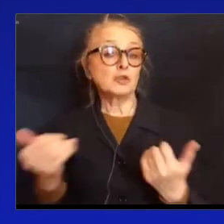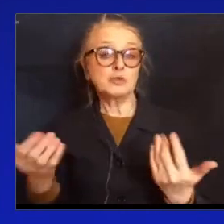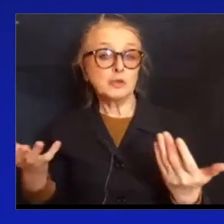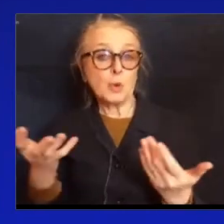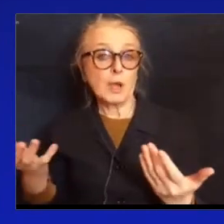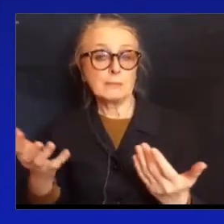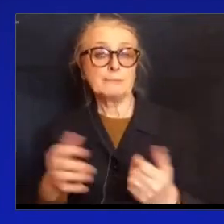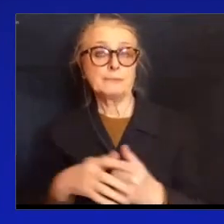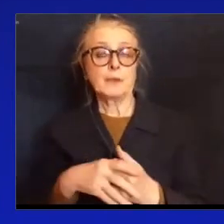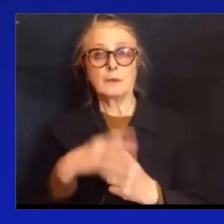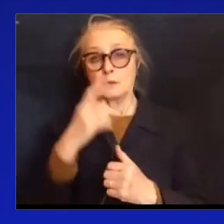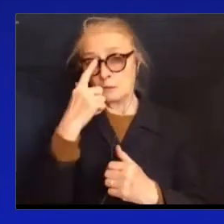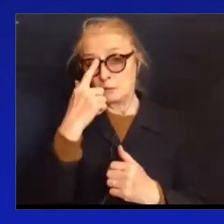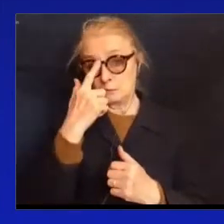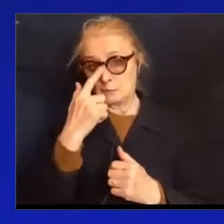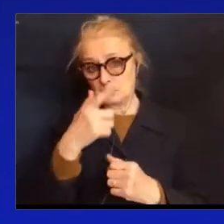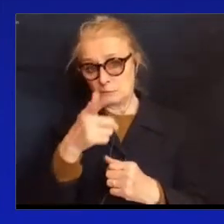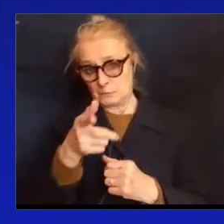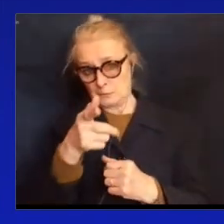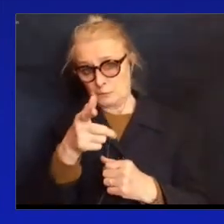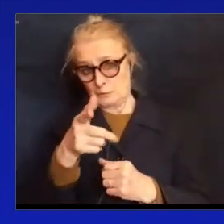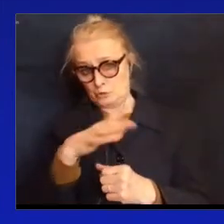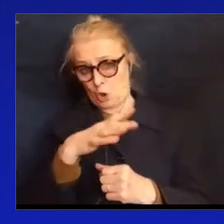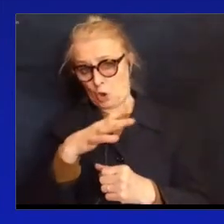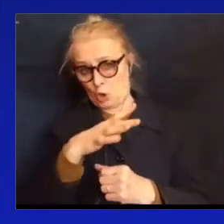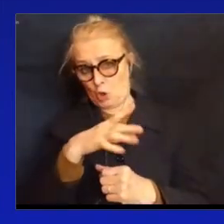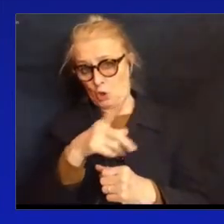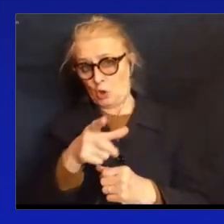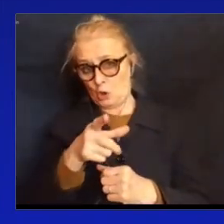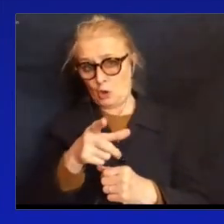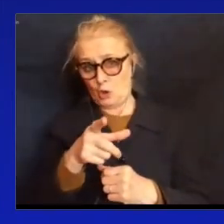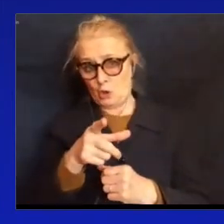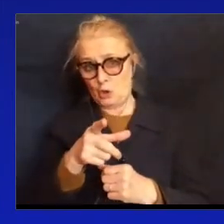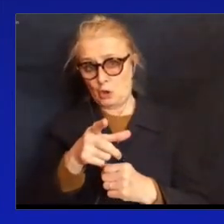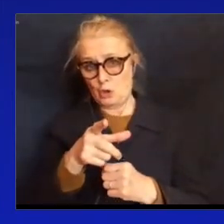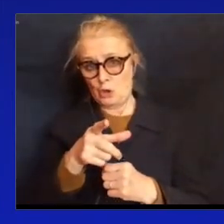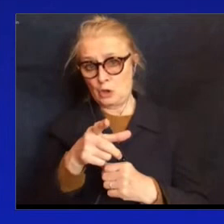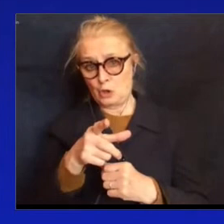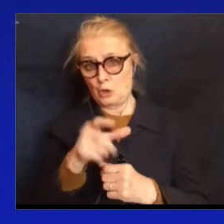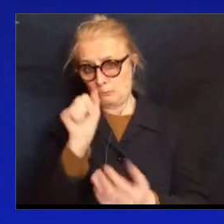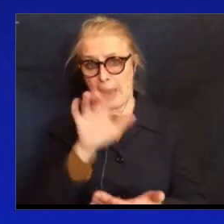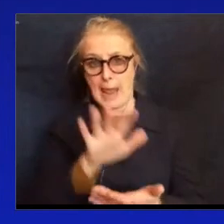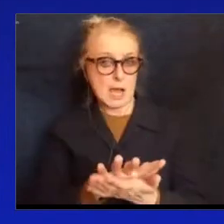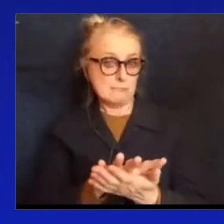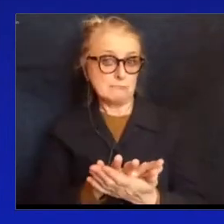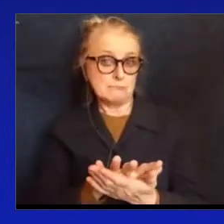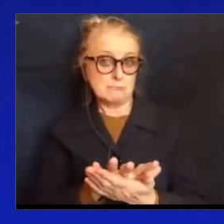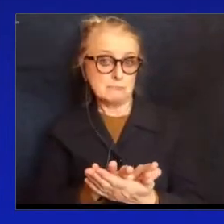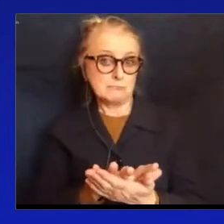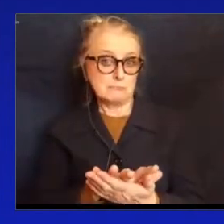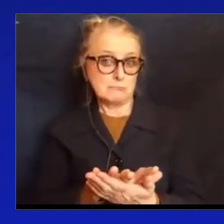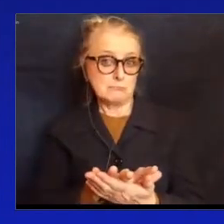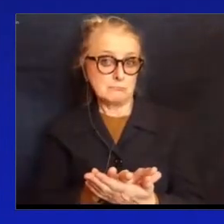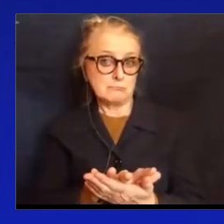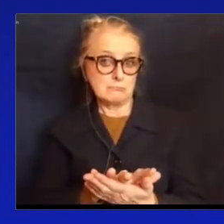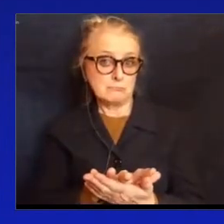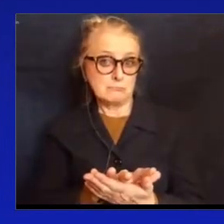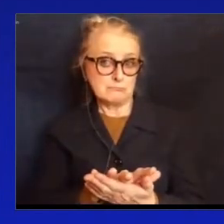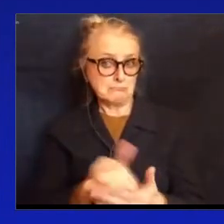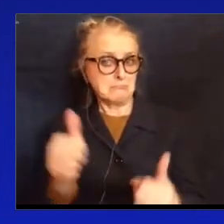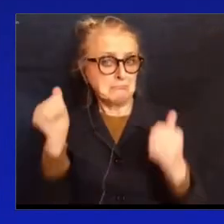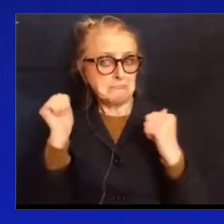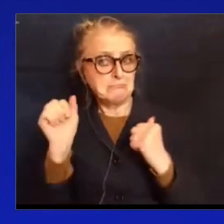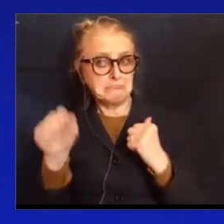logistical plan for getting the doses into the arms of many people. You are just waiting on the supply. The supply is something